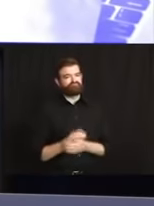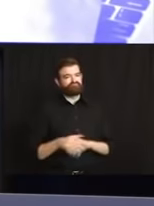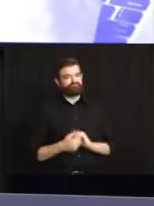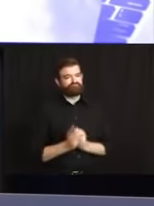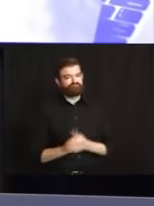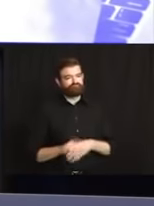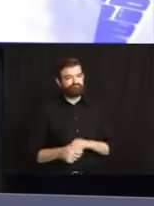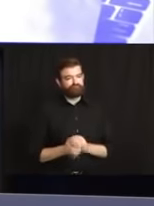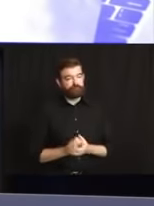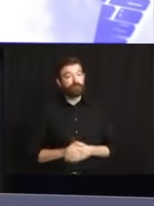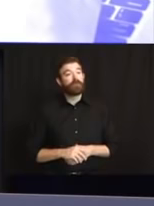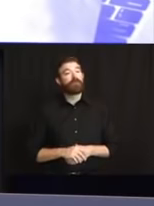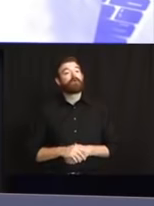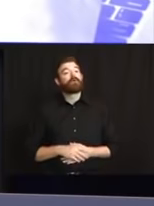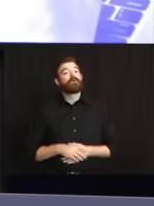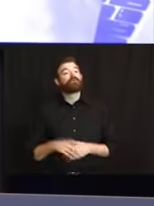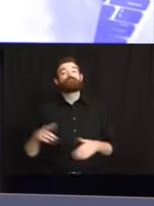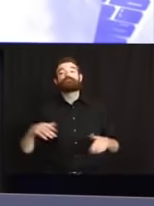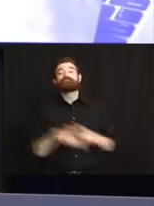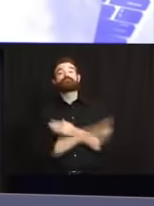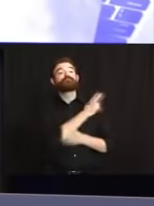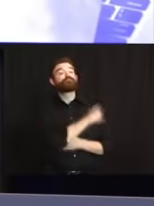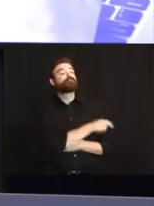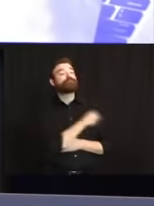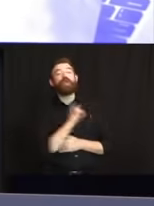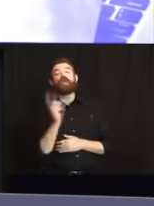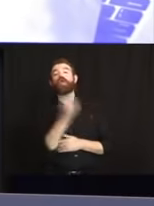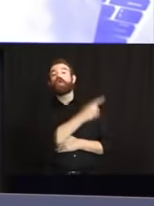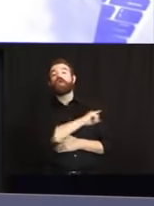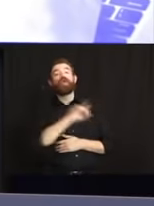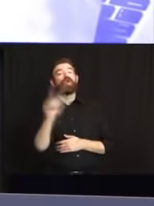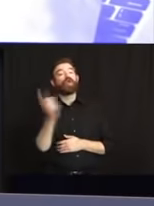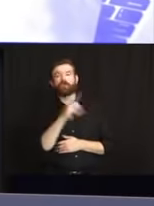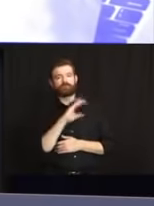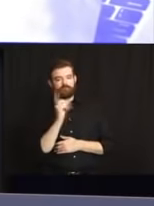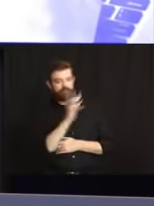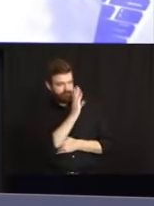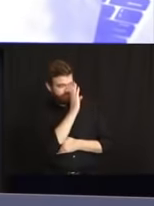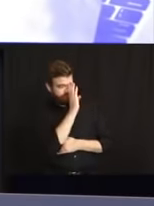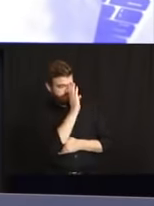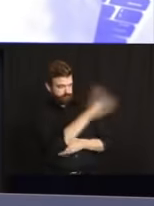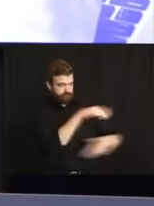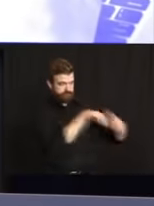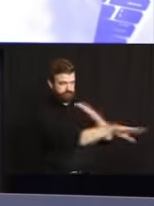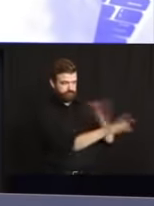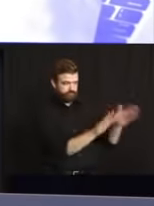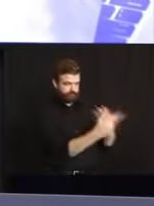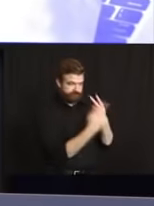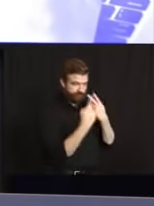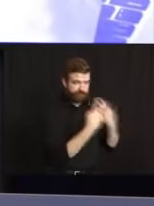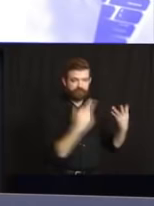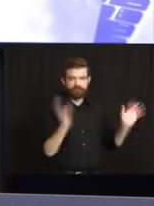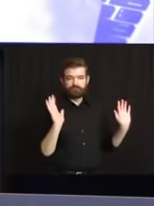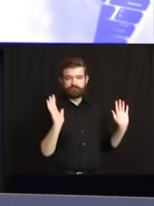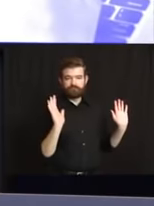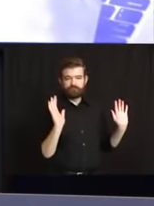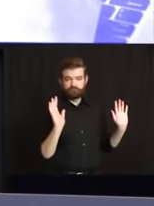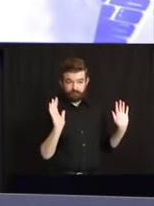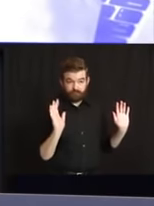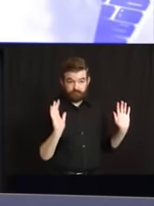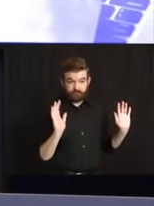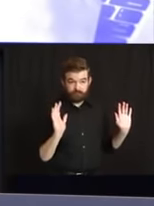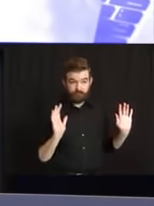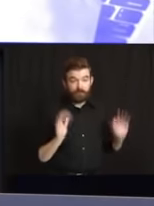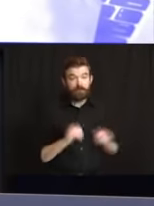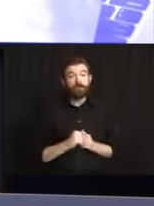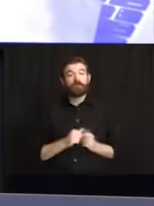room or the emergency department bay as much as possible throughout the visit, except when directed by the hospital